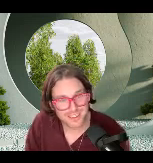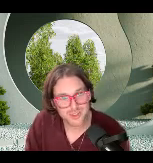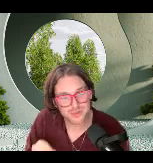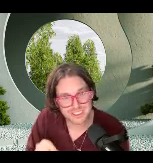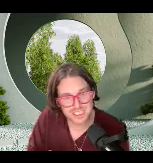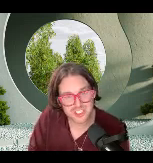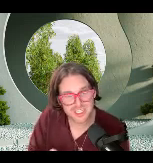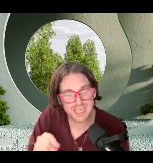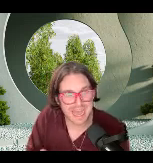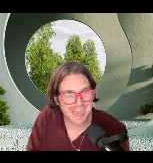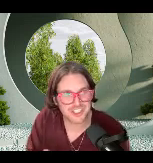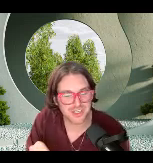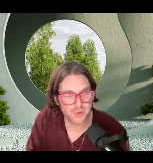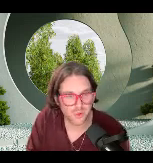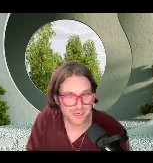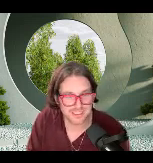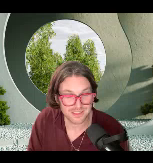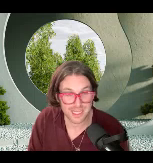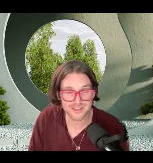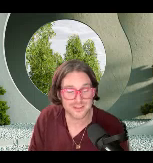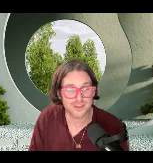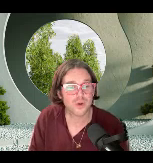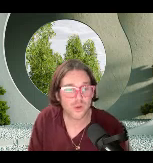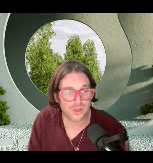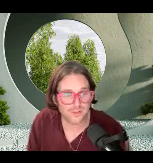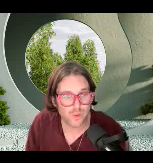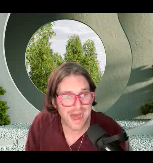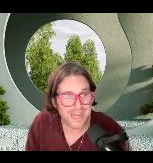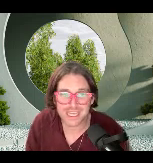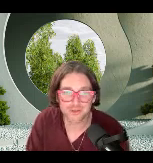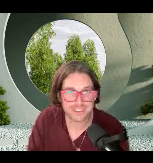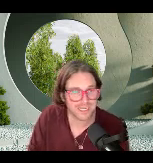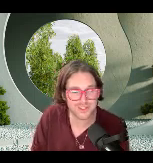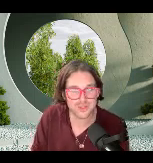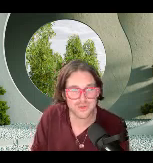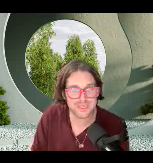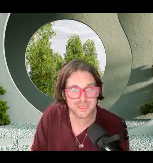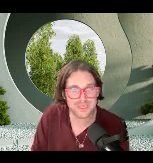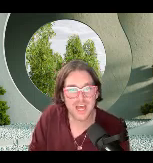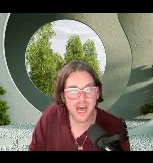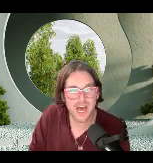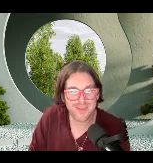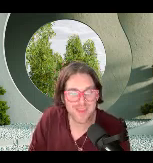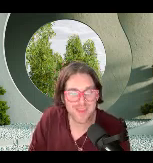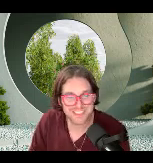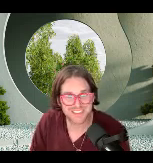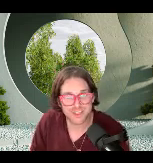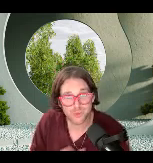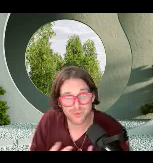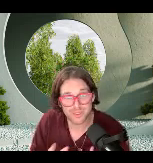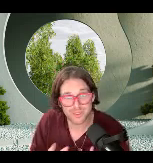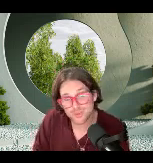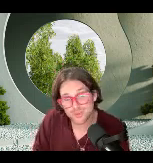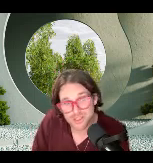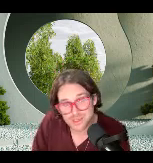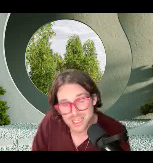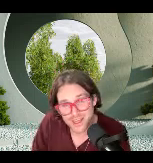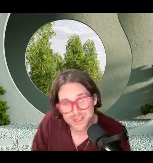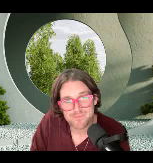and authentic, strategic, and action-oriented. That is the goal of why they created UDL, why they invested